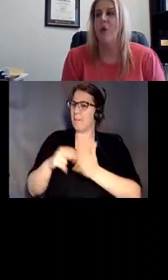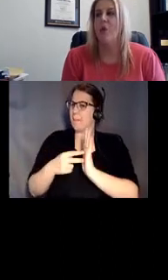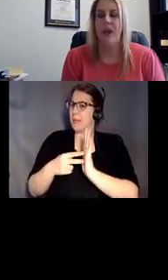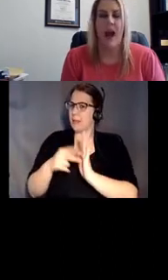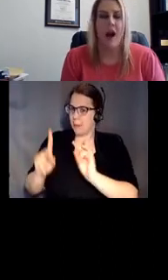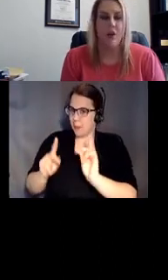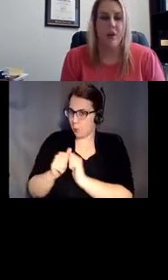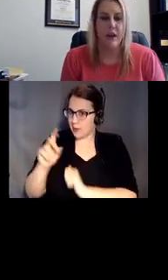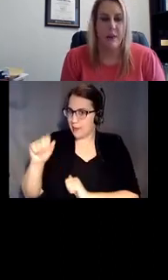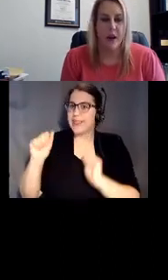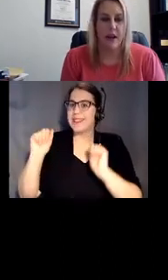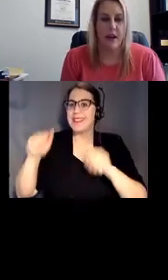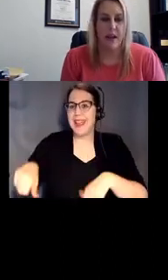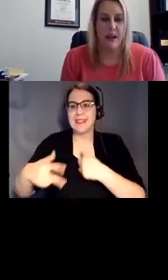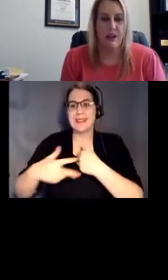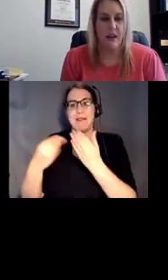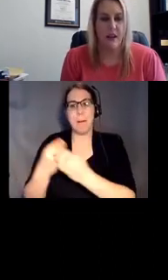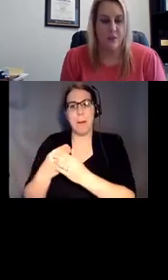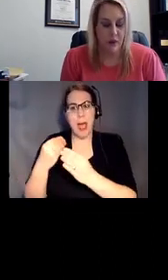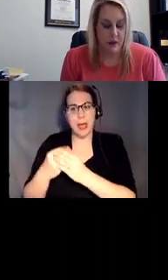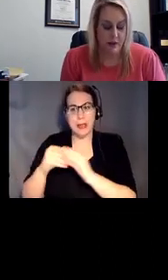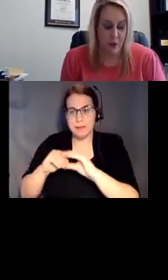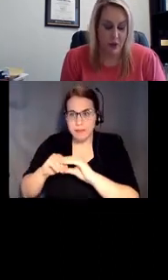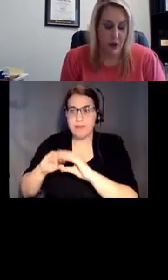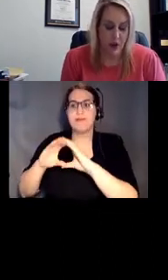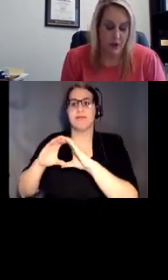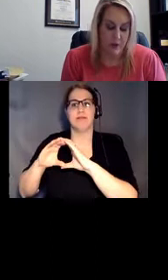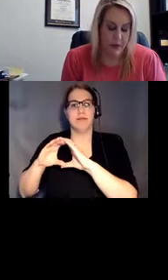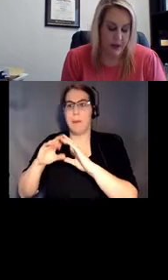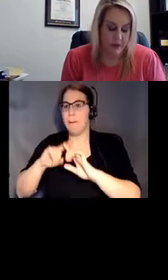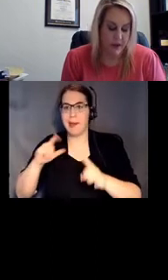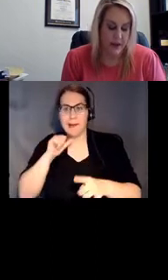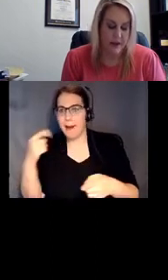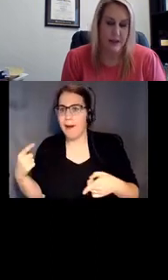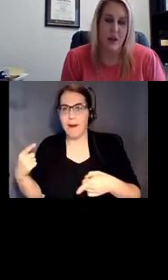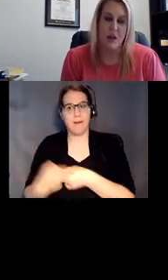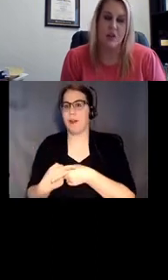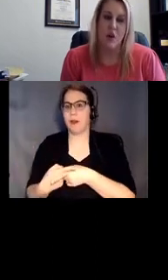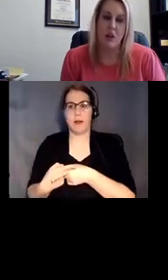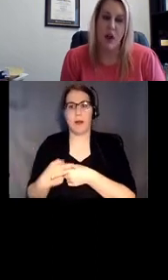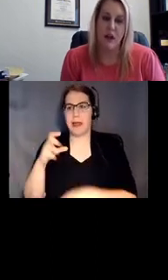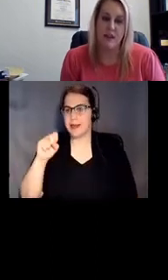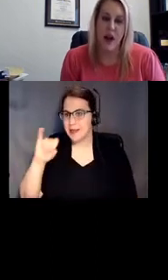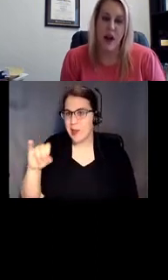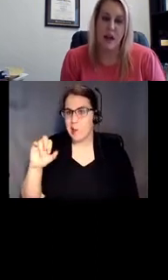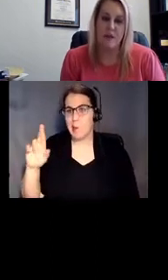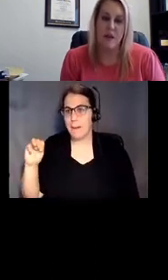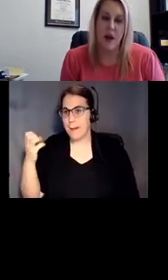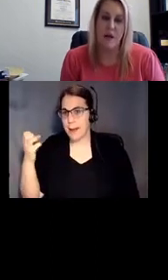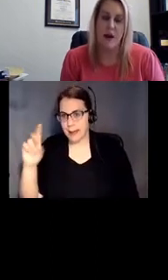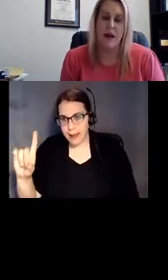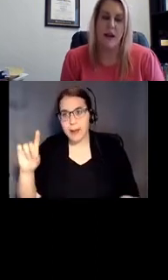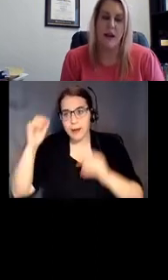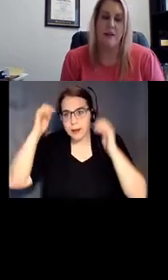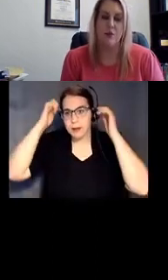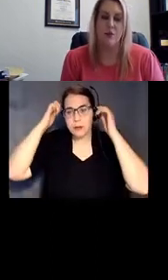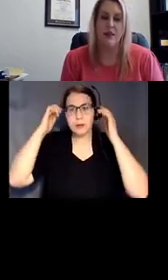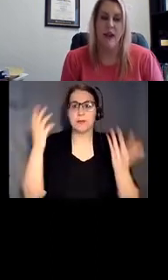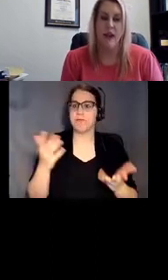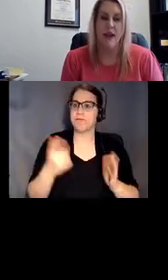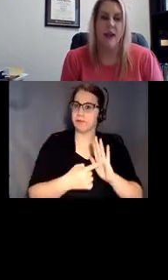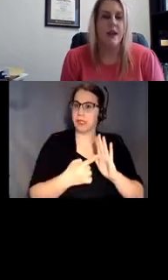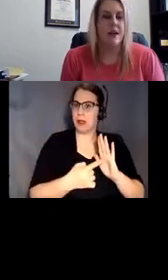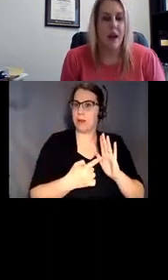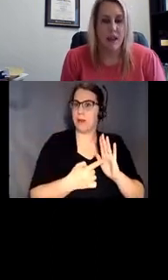disability without impairing any of the eligibility for those government benefits. So a lot of times my clients